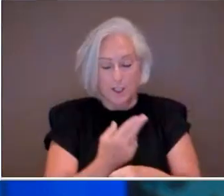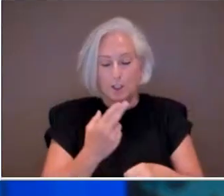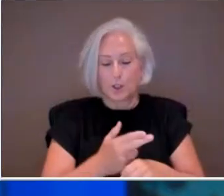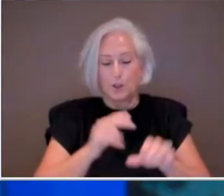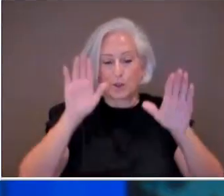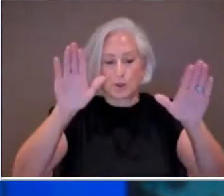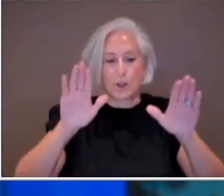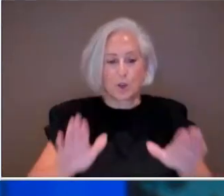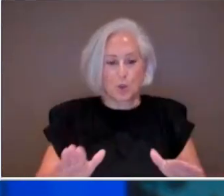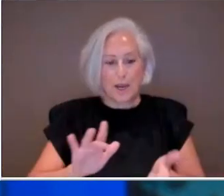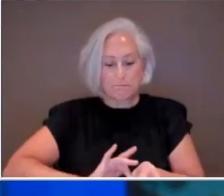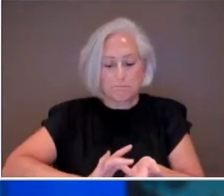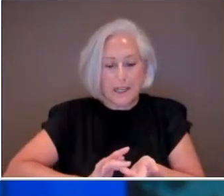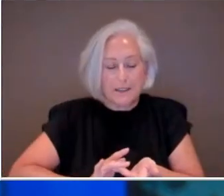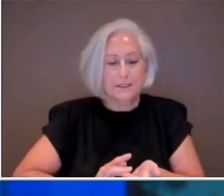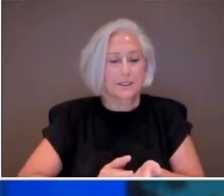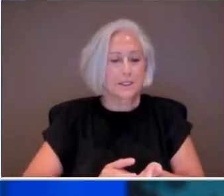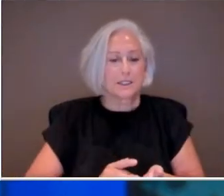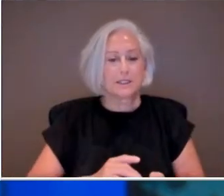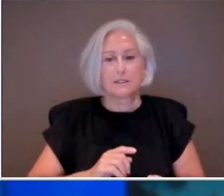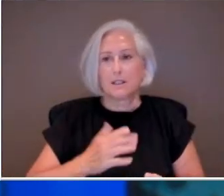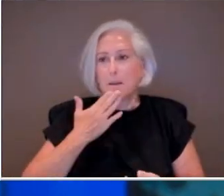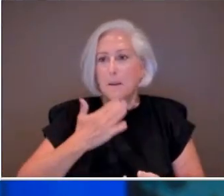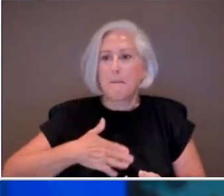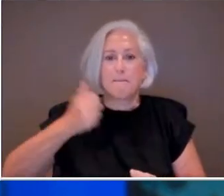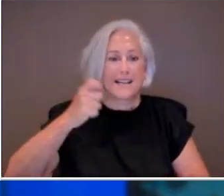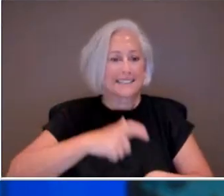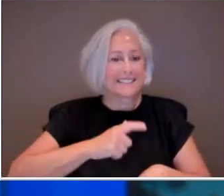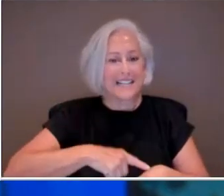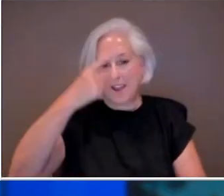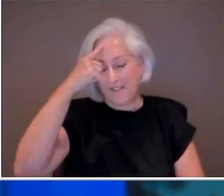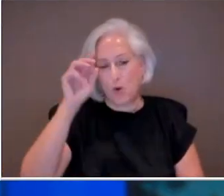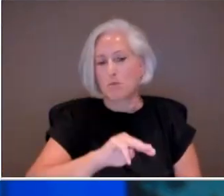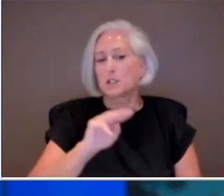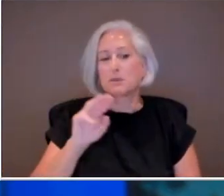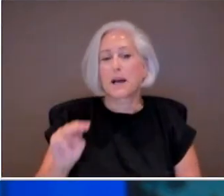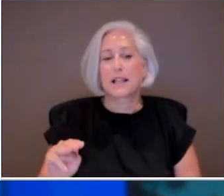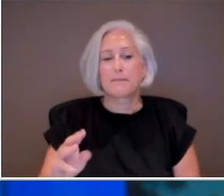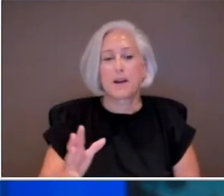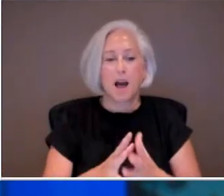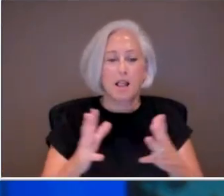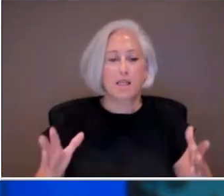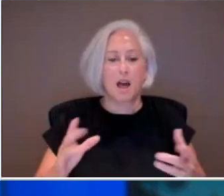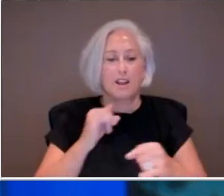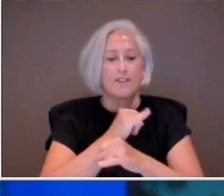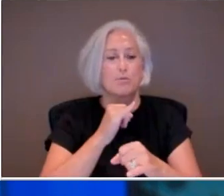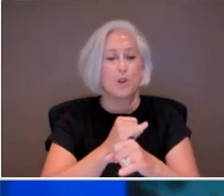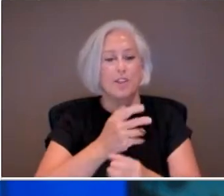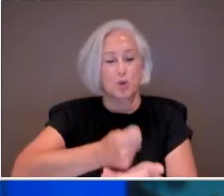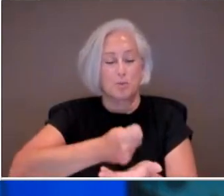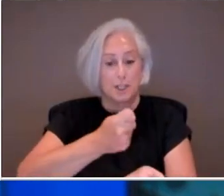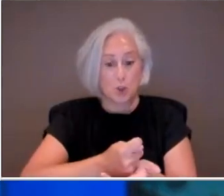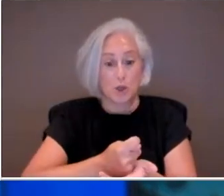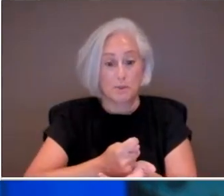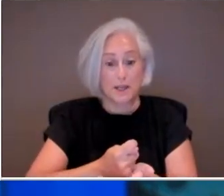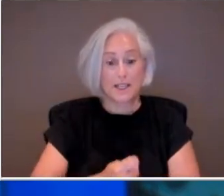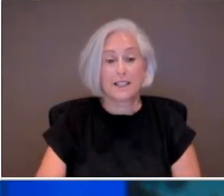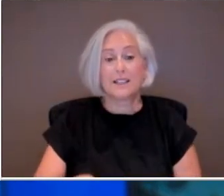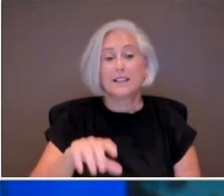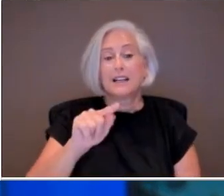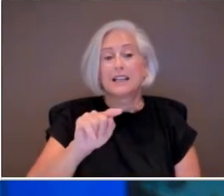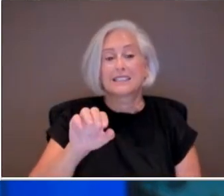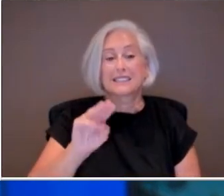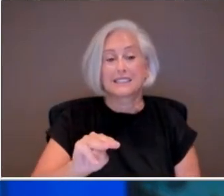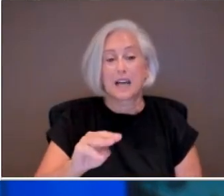most amazing, this is the best era for myeloma, because we have a lot of immunotherapy treatments. And I think the stem cell transplant is so far